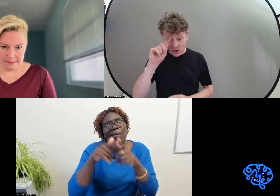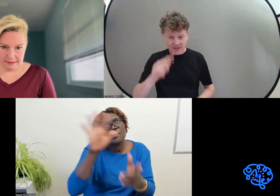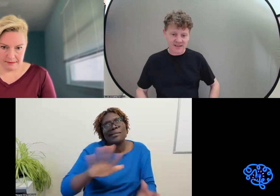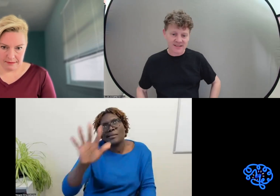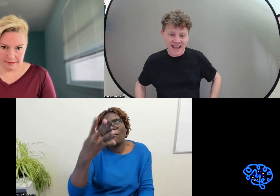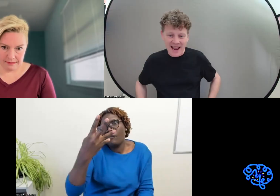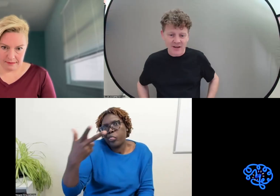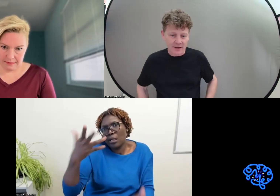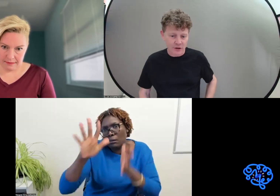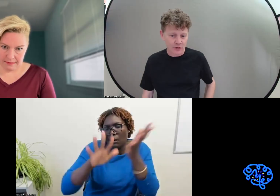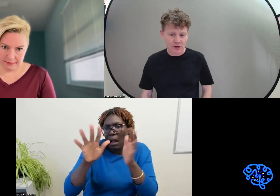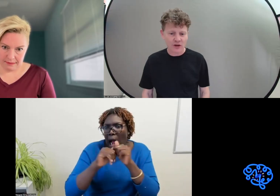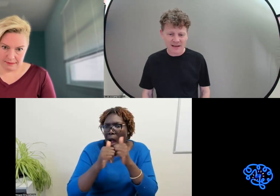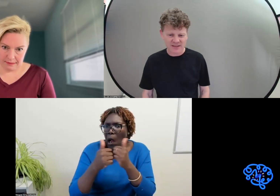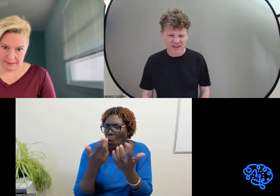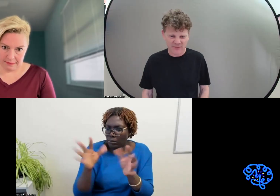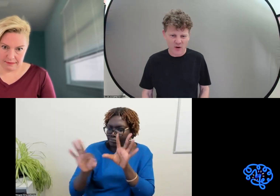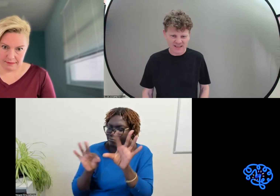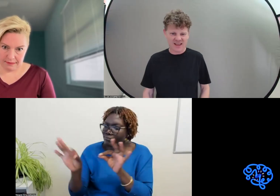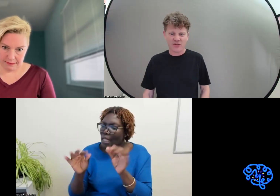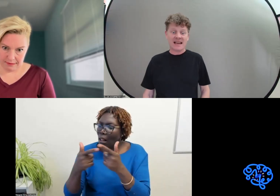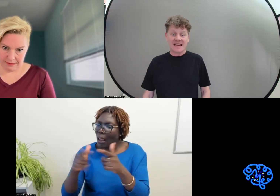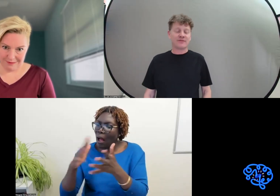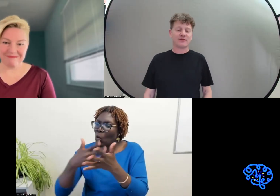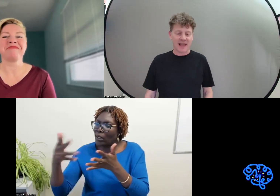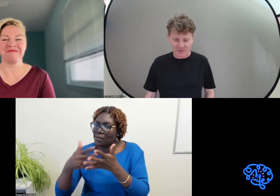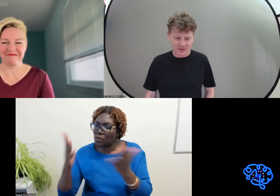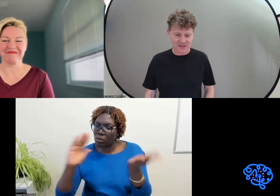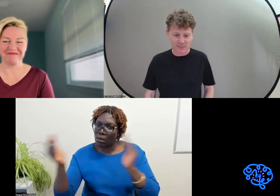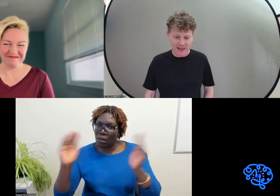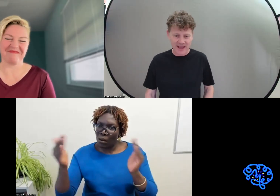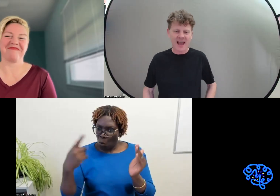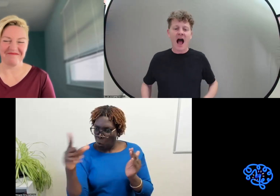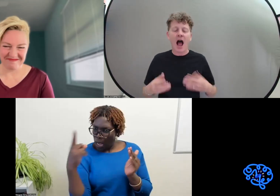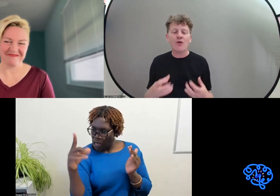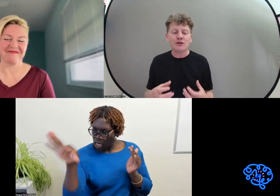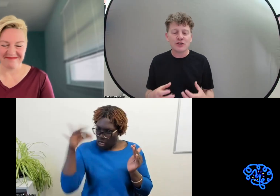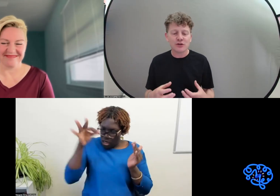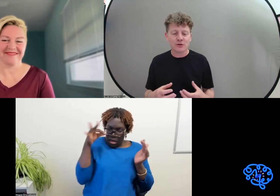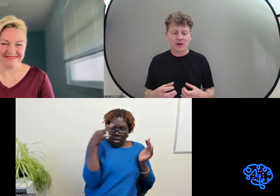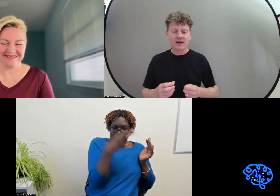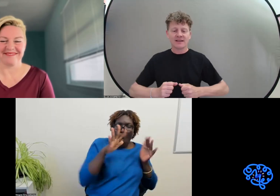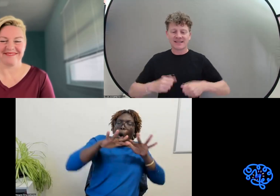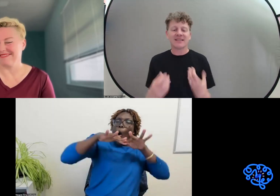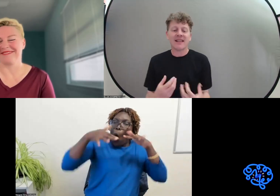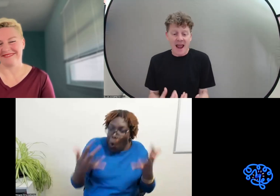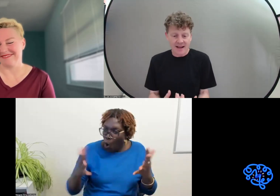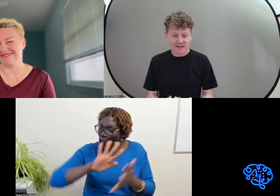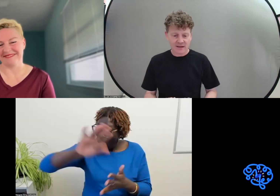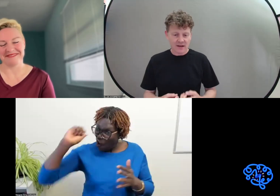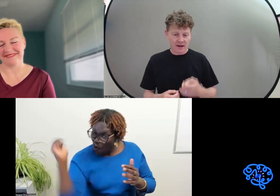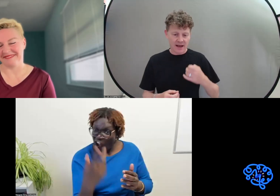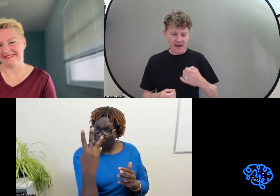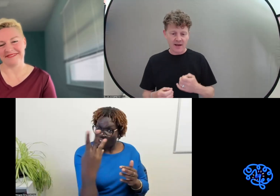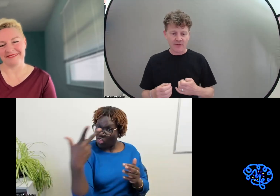that context? Because in Kenya, you can imagine there's like 43 different languages at play. How do you